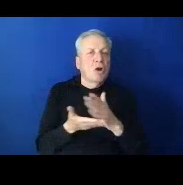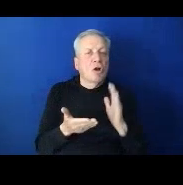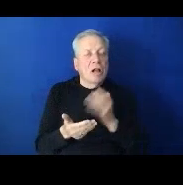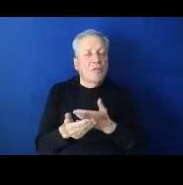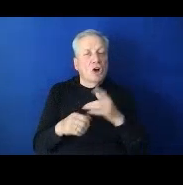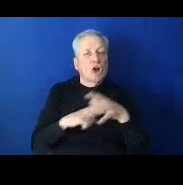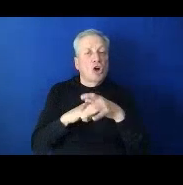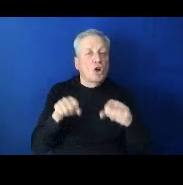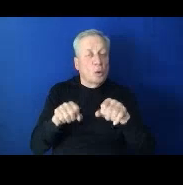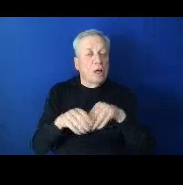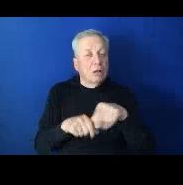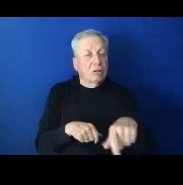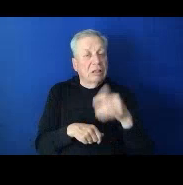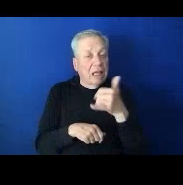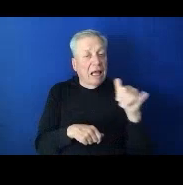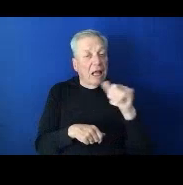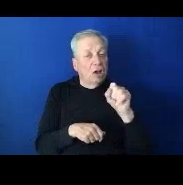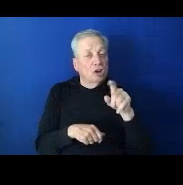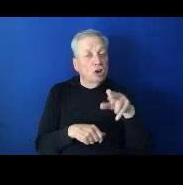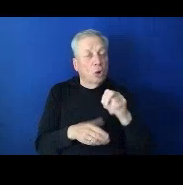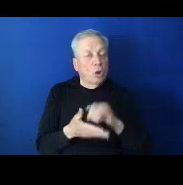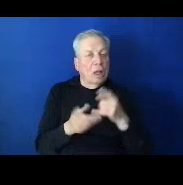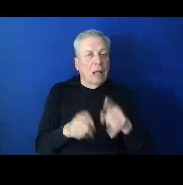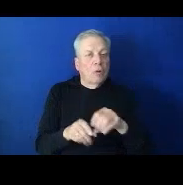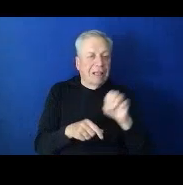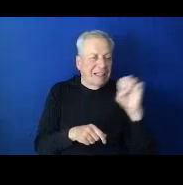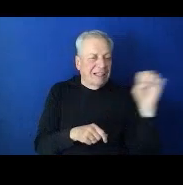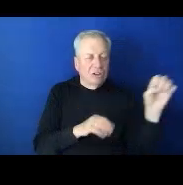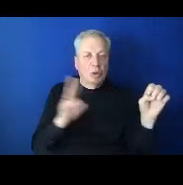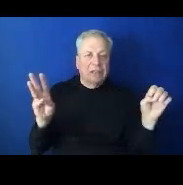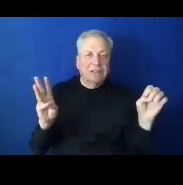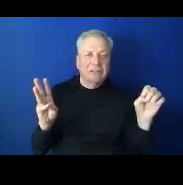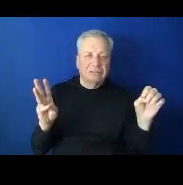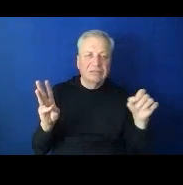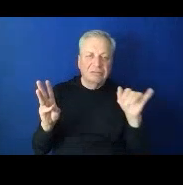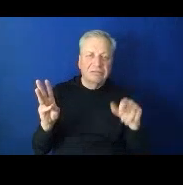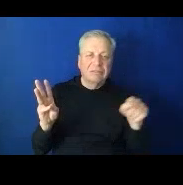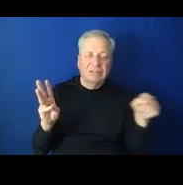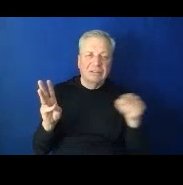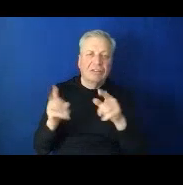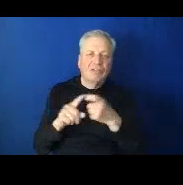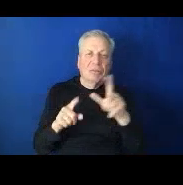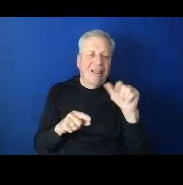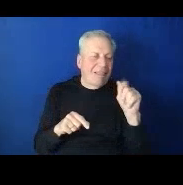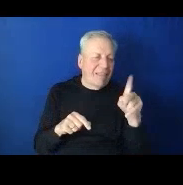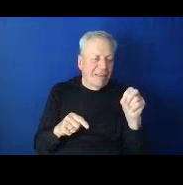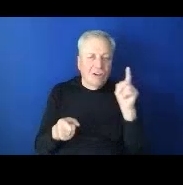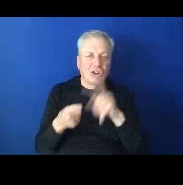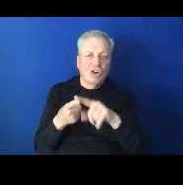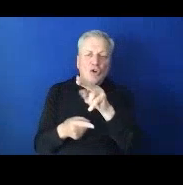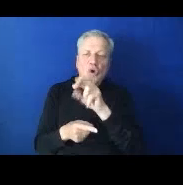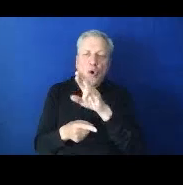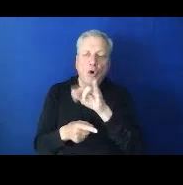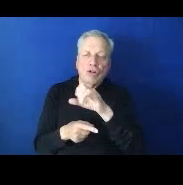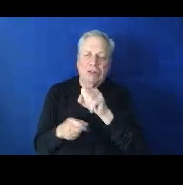actually occur in this east-west band of seismicity that extends from Hebgen Lake over to the Norris region.